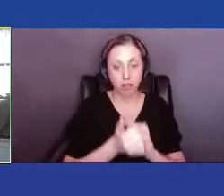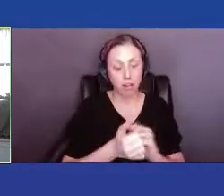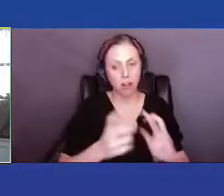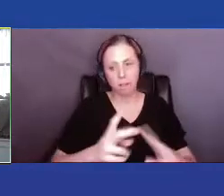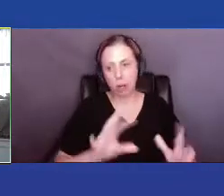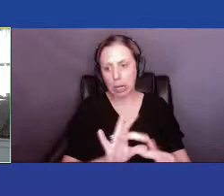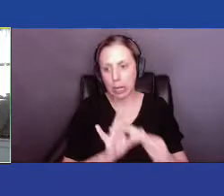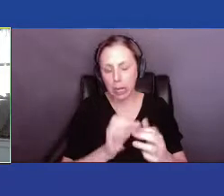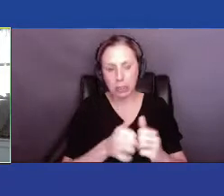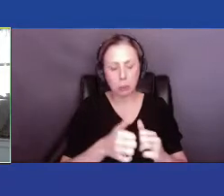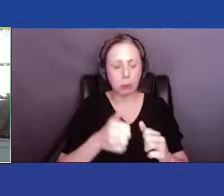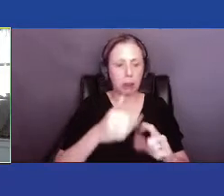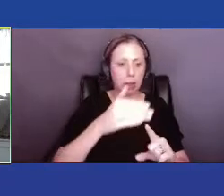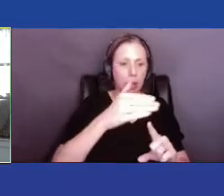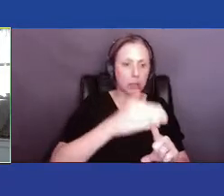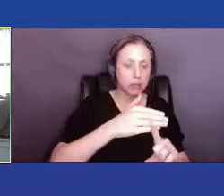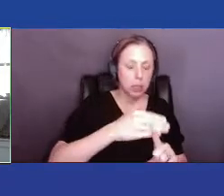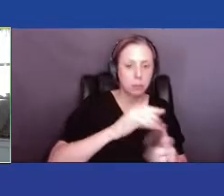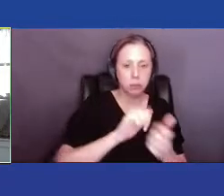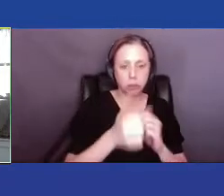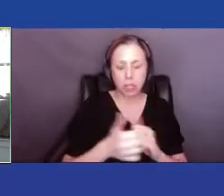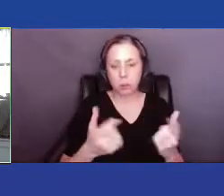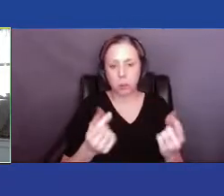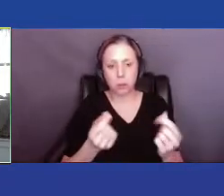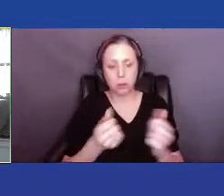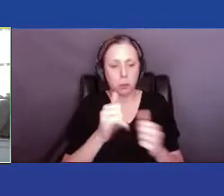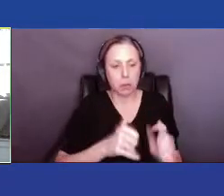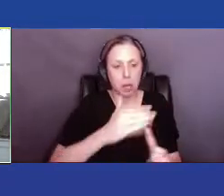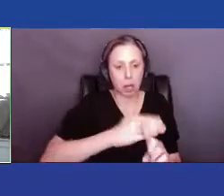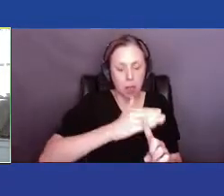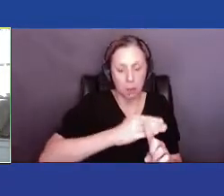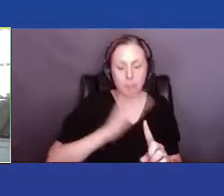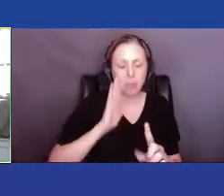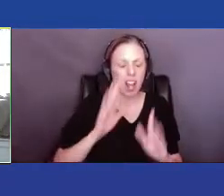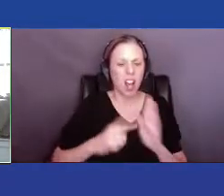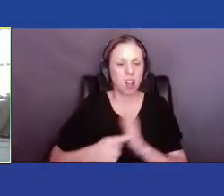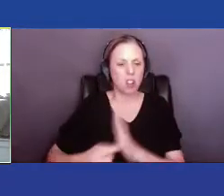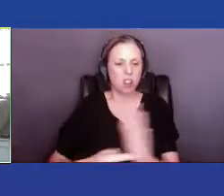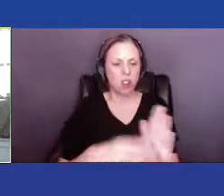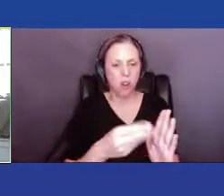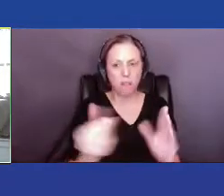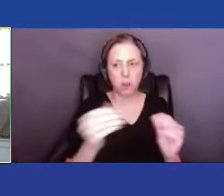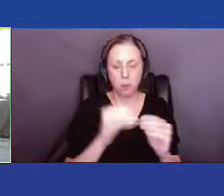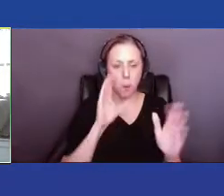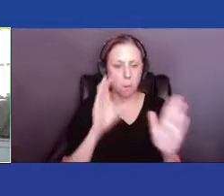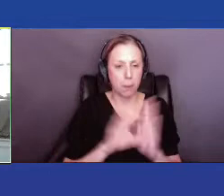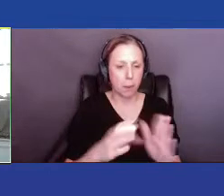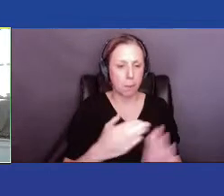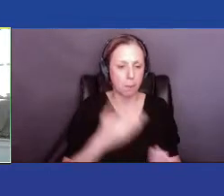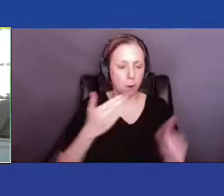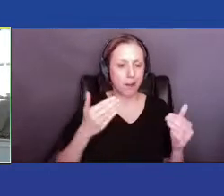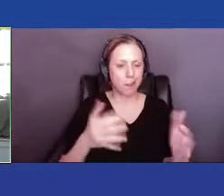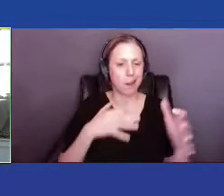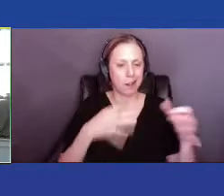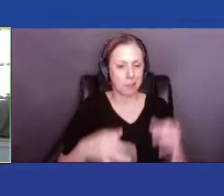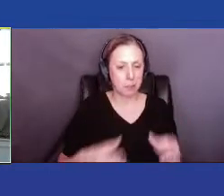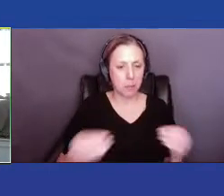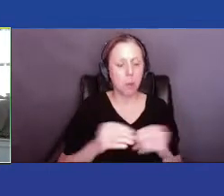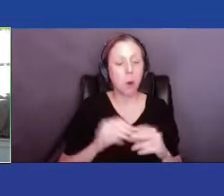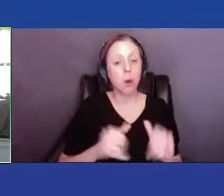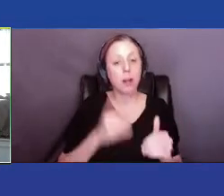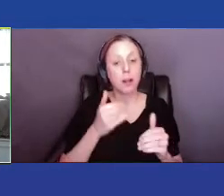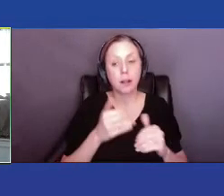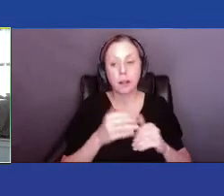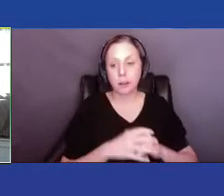to climate and to what we're doing to the climate. I'll show you a few more images before I explain more of that. We can go to the next